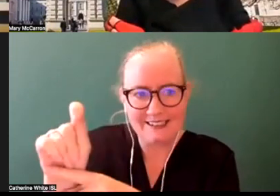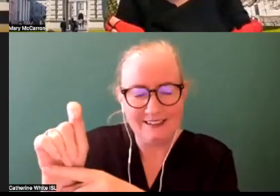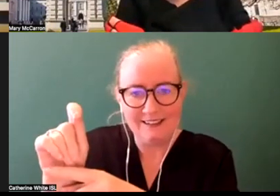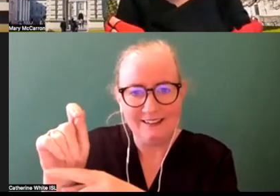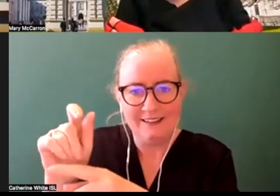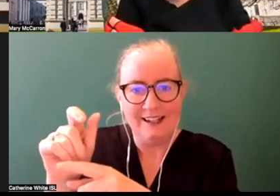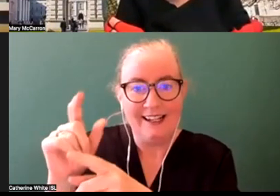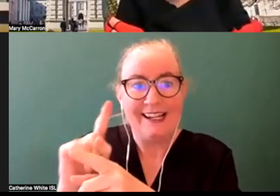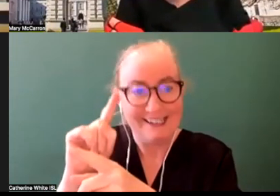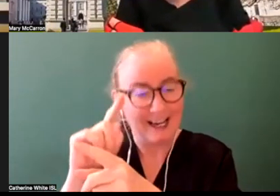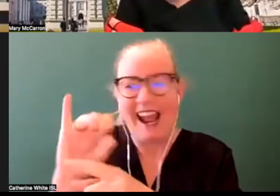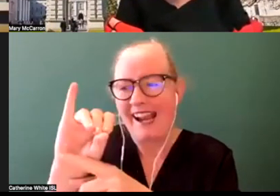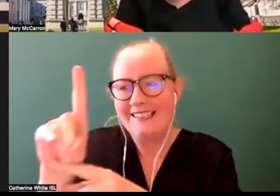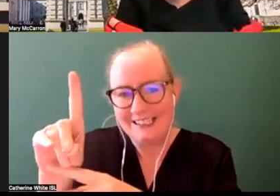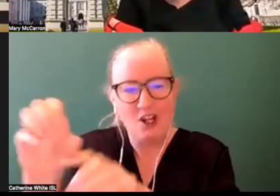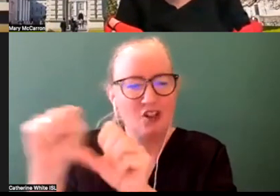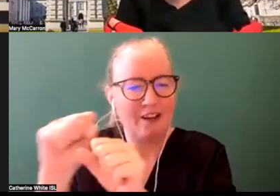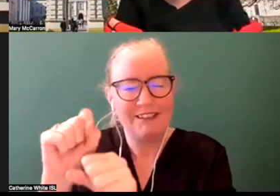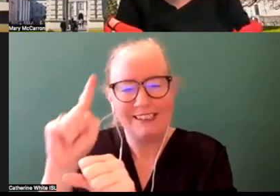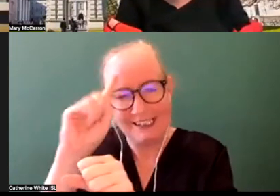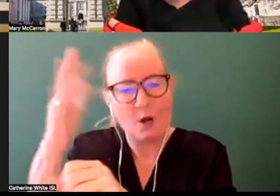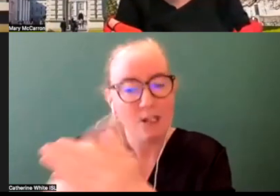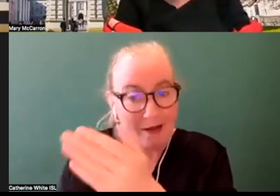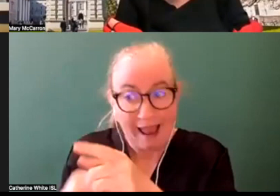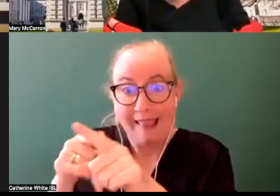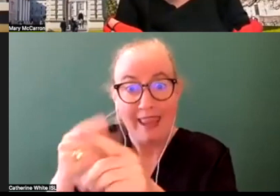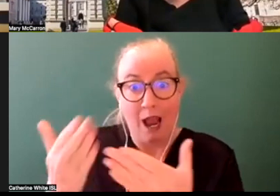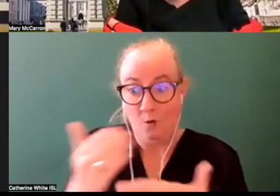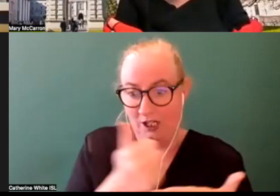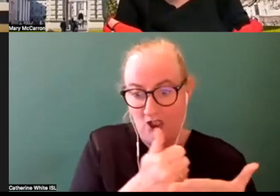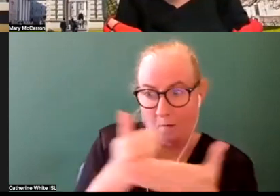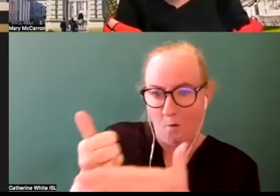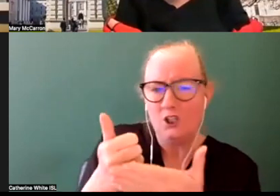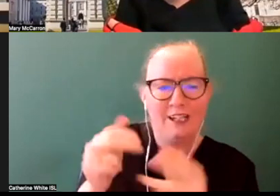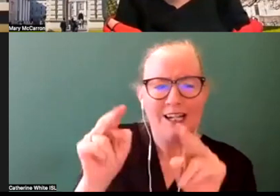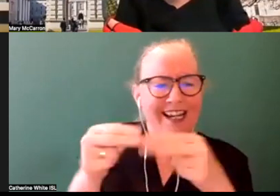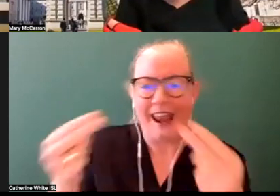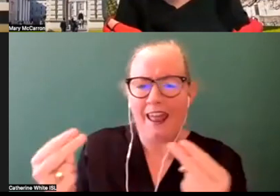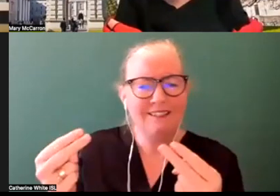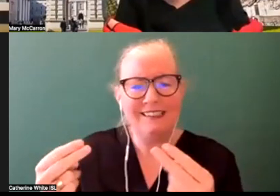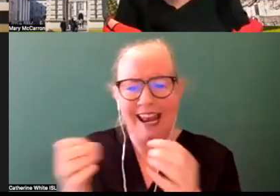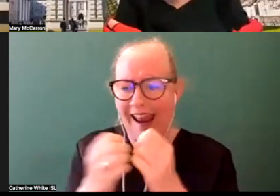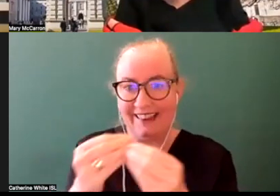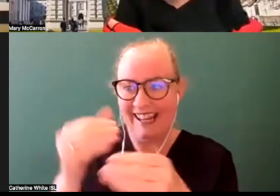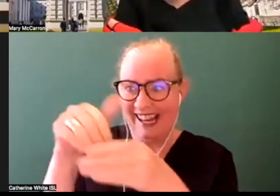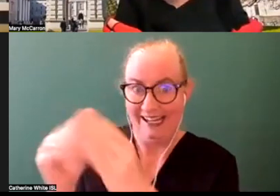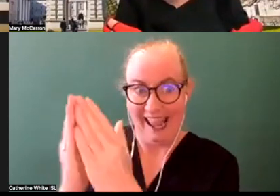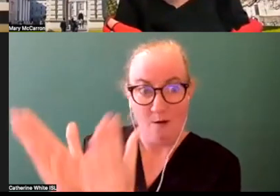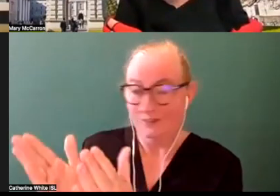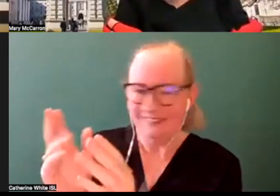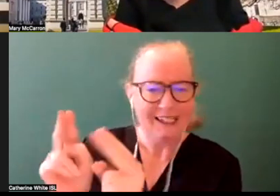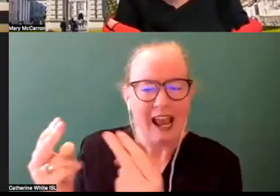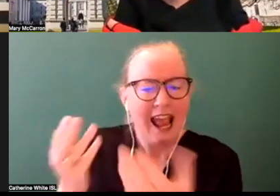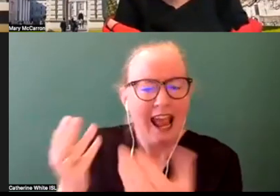convincing, you know, the mainstream health services that you do need that support and you can't have everything, if you like, in-house? How can that be